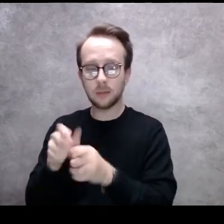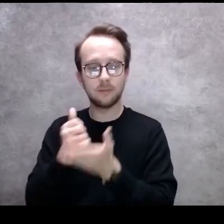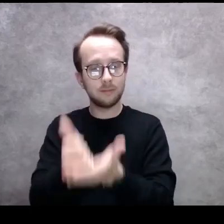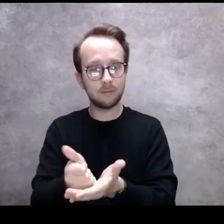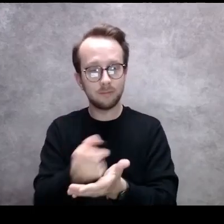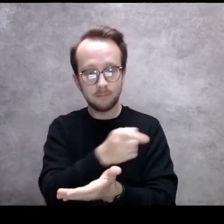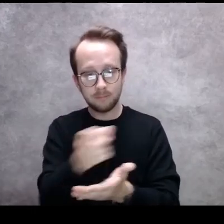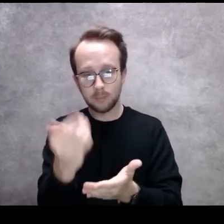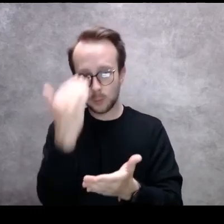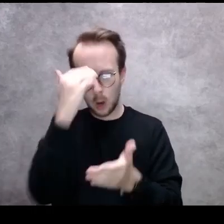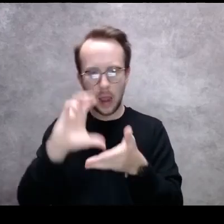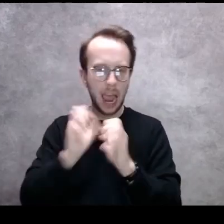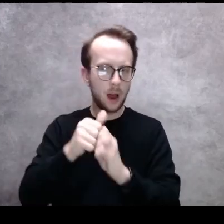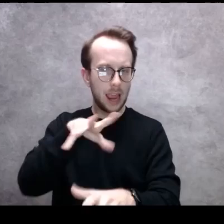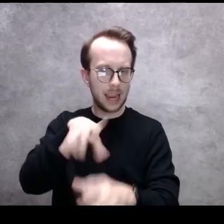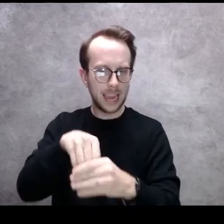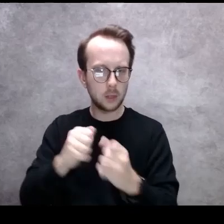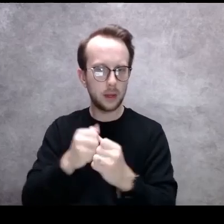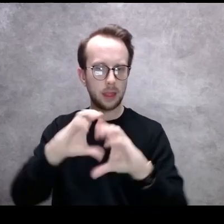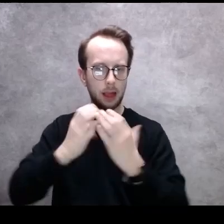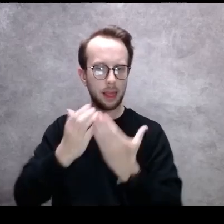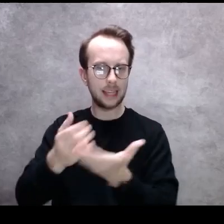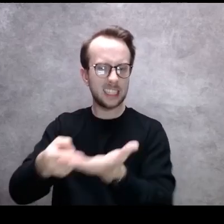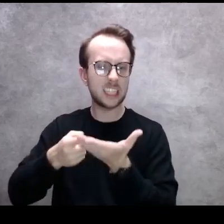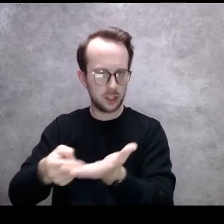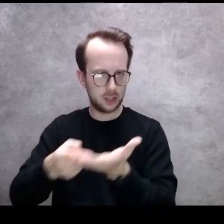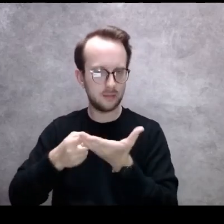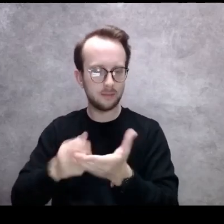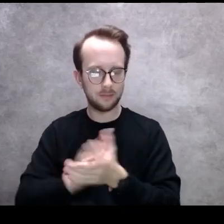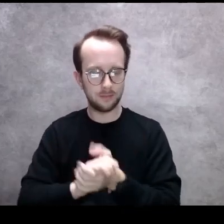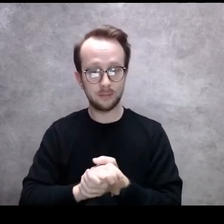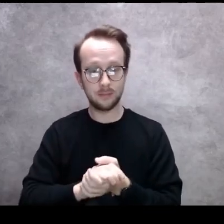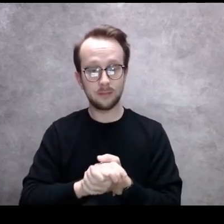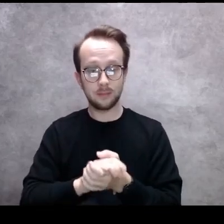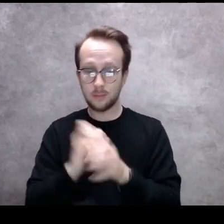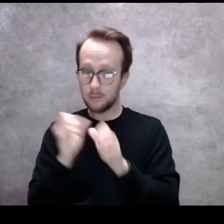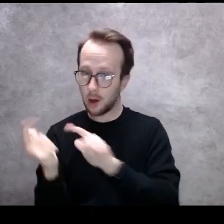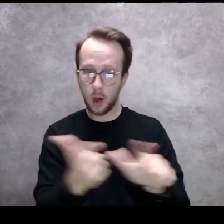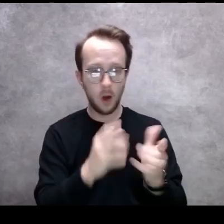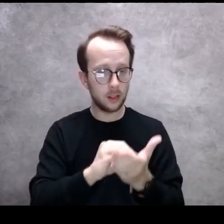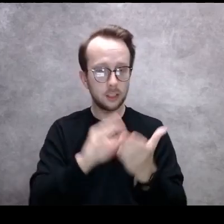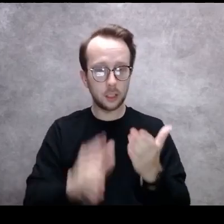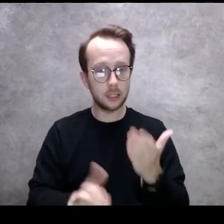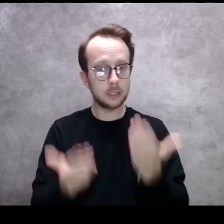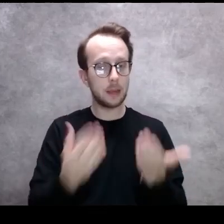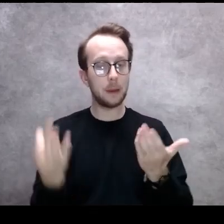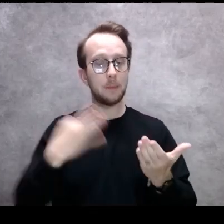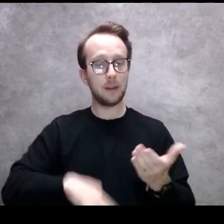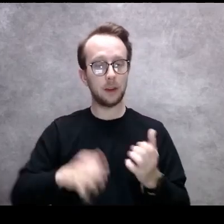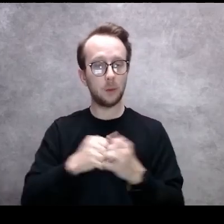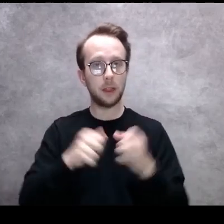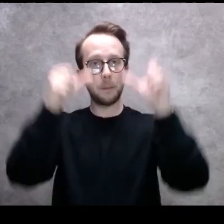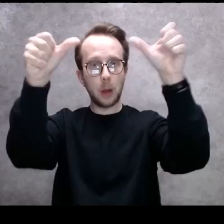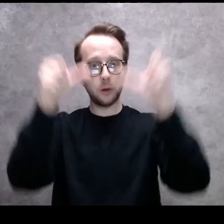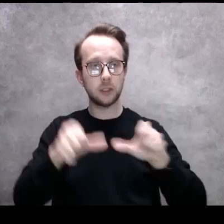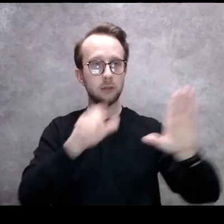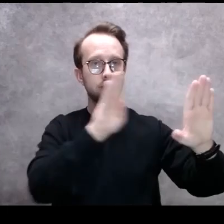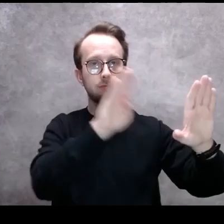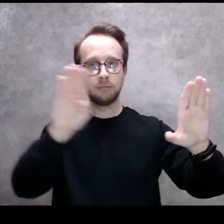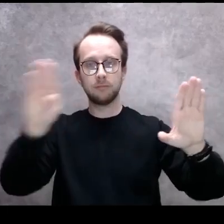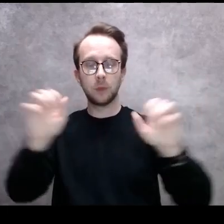engage in classroom discussions. All students in your classroom may benefit from a poster of pictures demonstrating what it